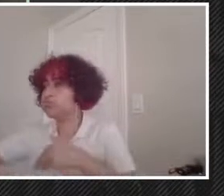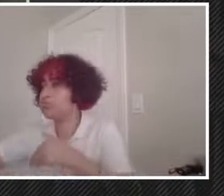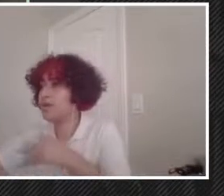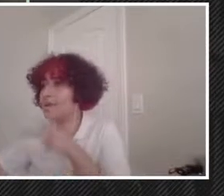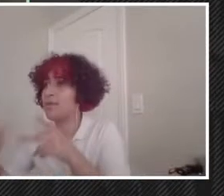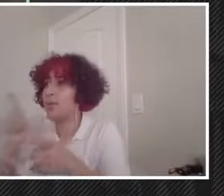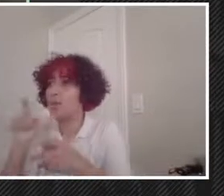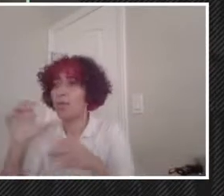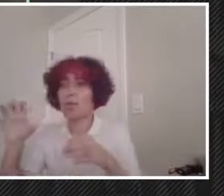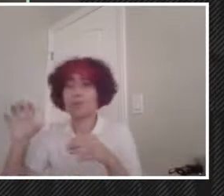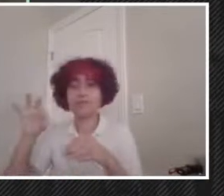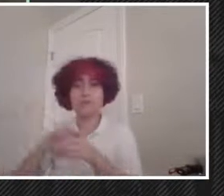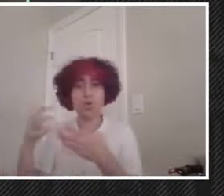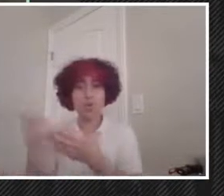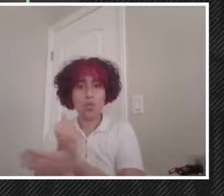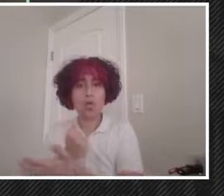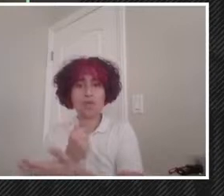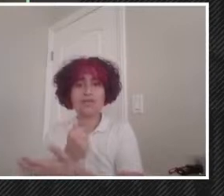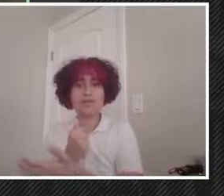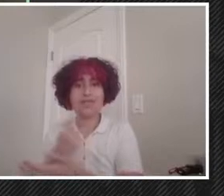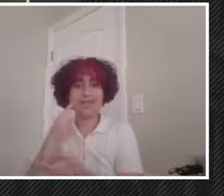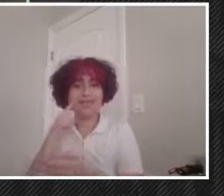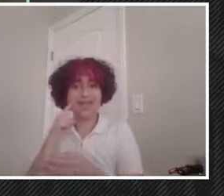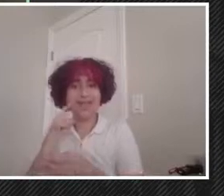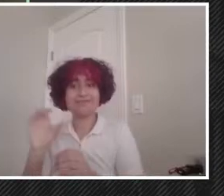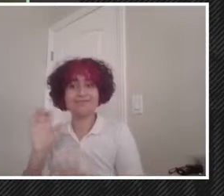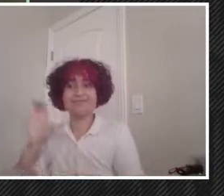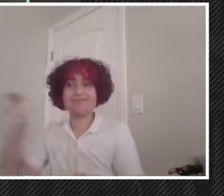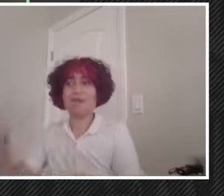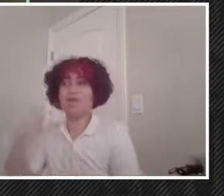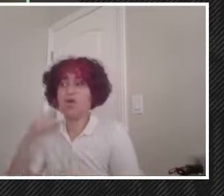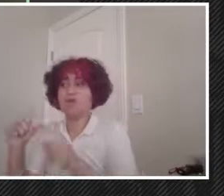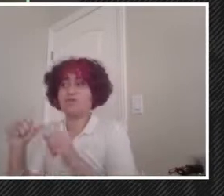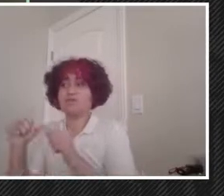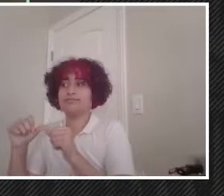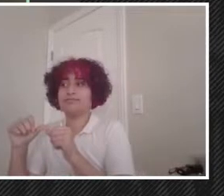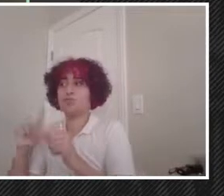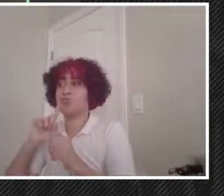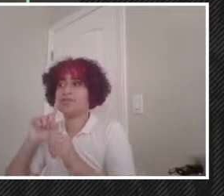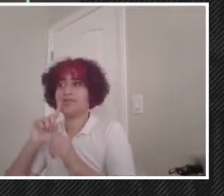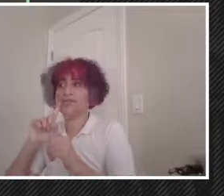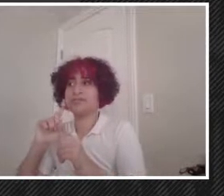effort, holding people accountable, and that work just continues on.